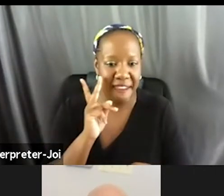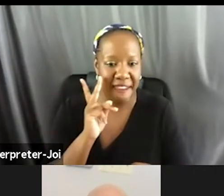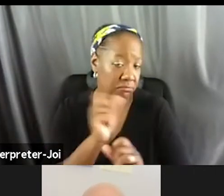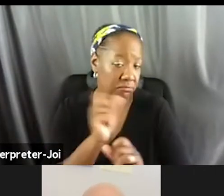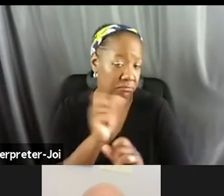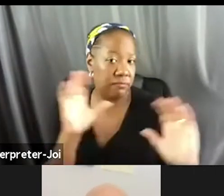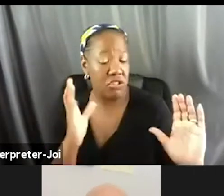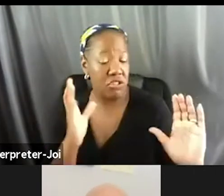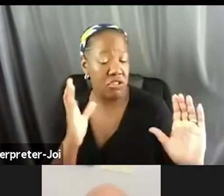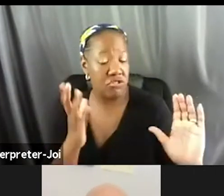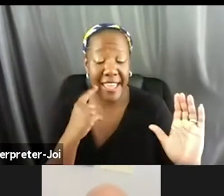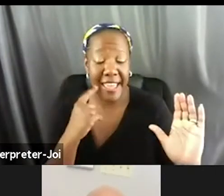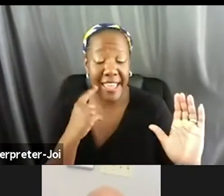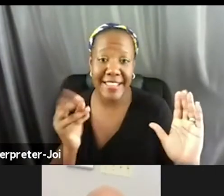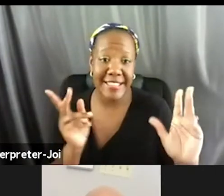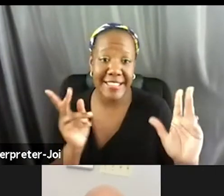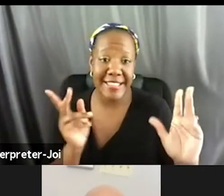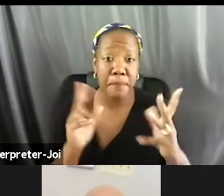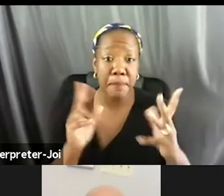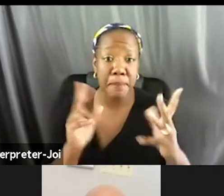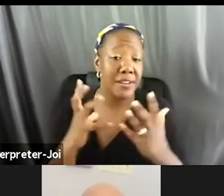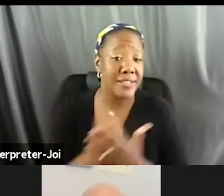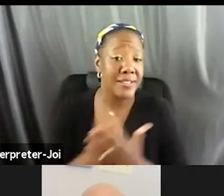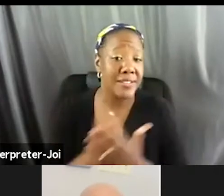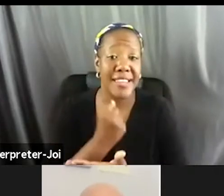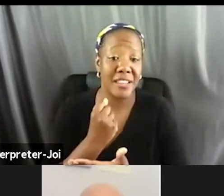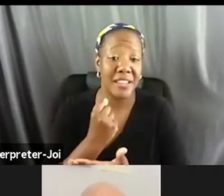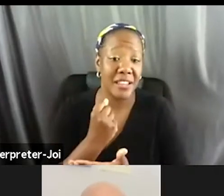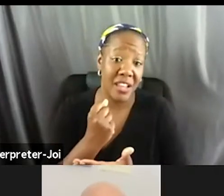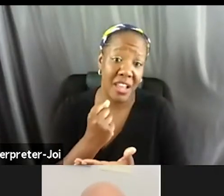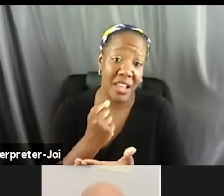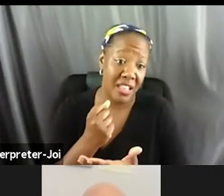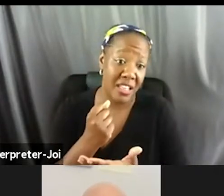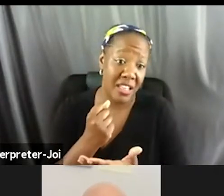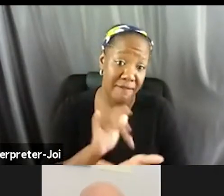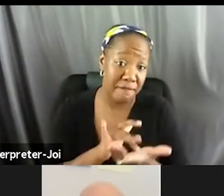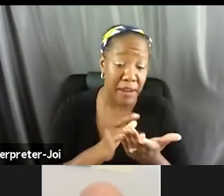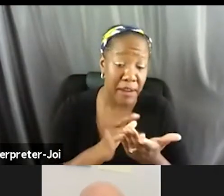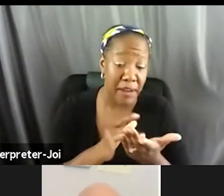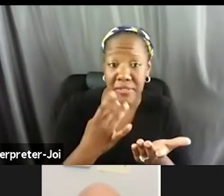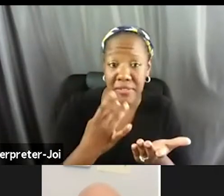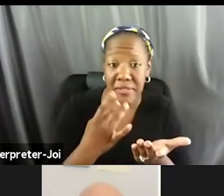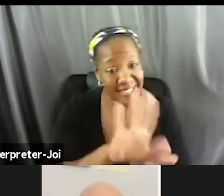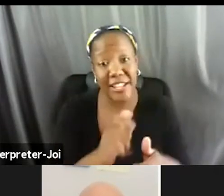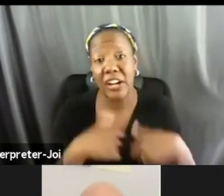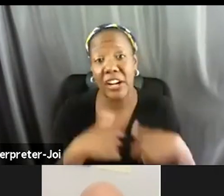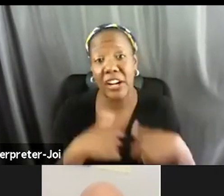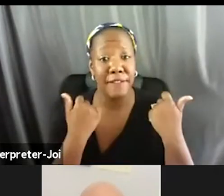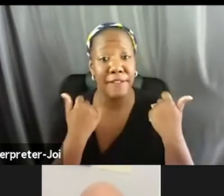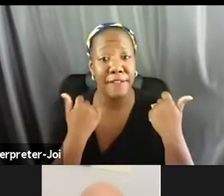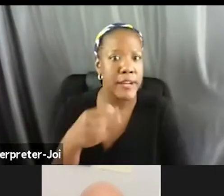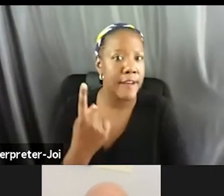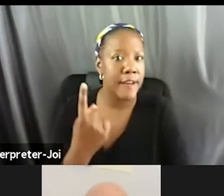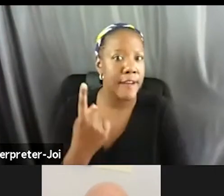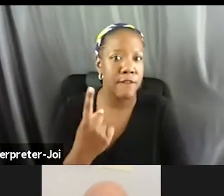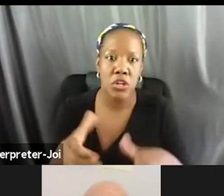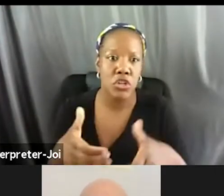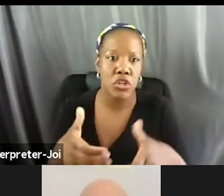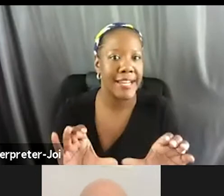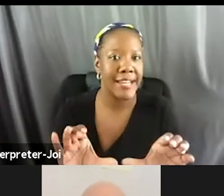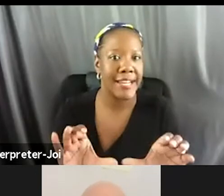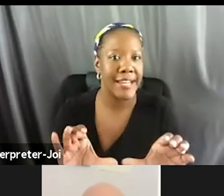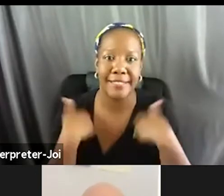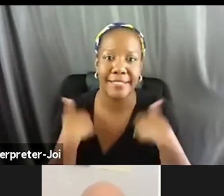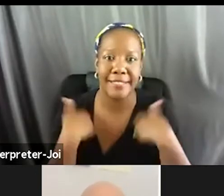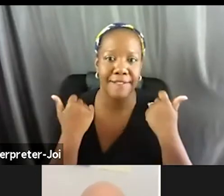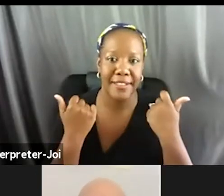And if people want to take a chance medically, that's their life, and you have to live it. You only get one chance, and you